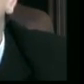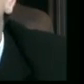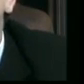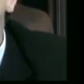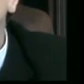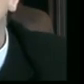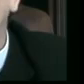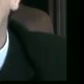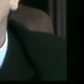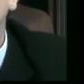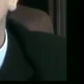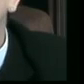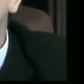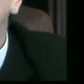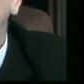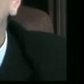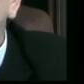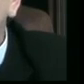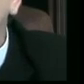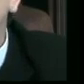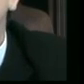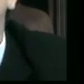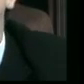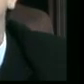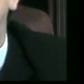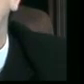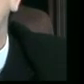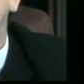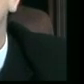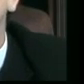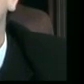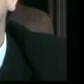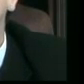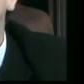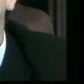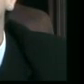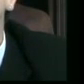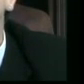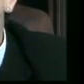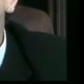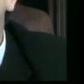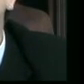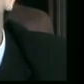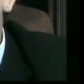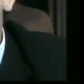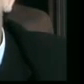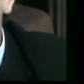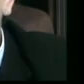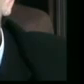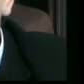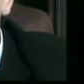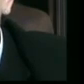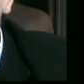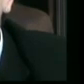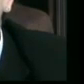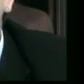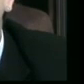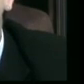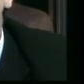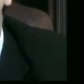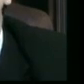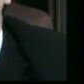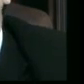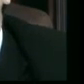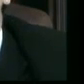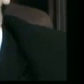movement to the world in terms of our life-giving ministry, in terms of our mission and vision and values,